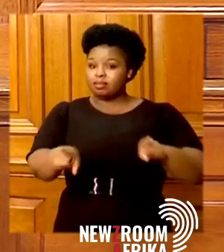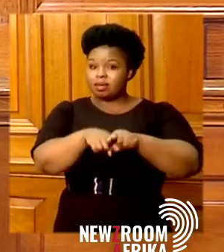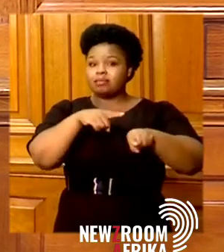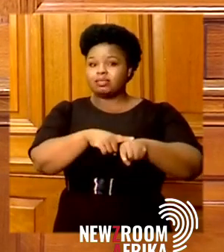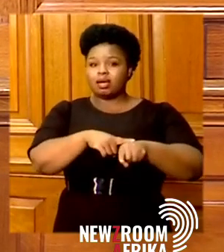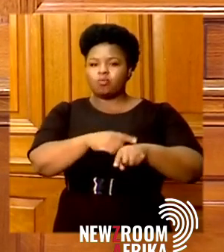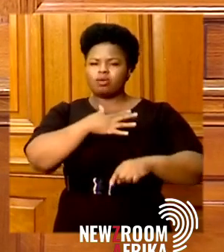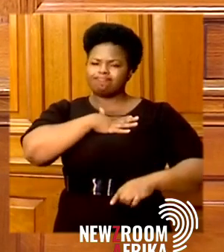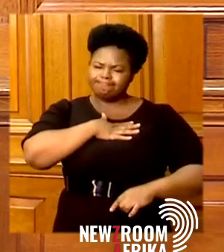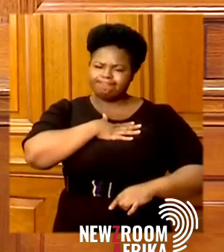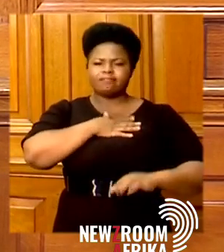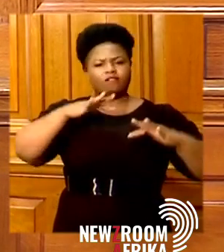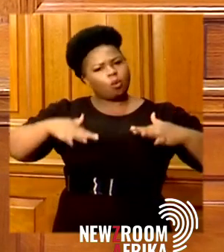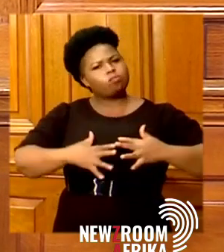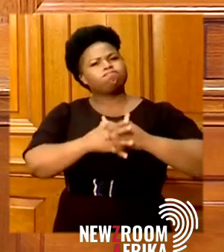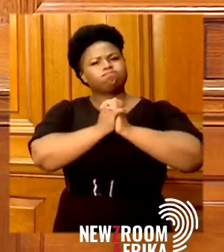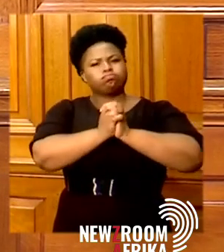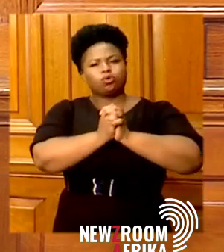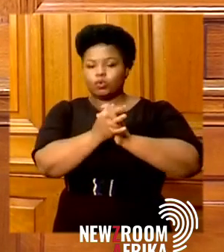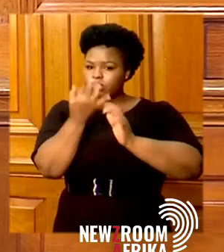solidarity as a people is still strong.